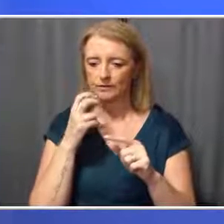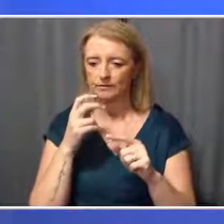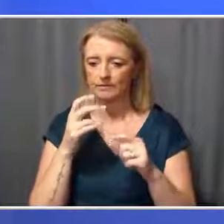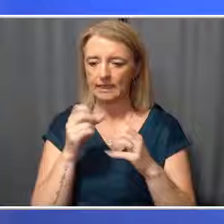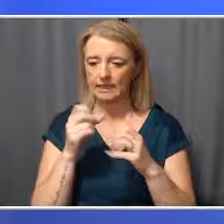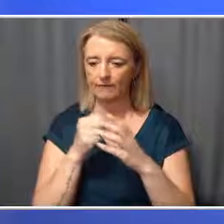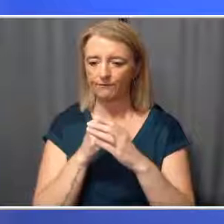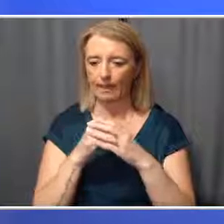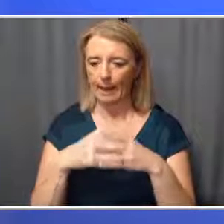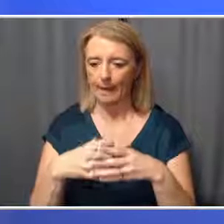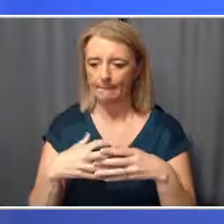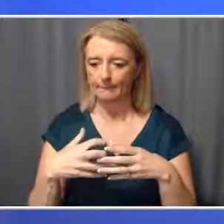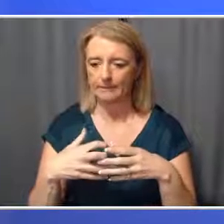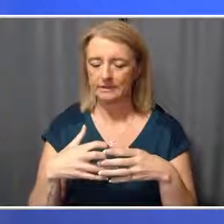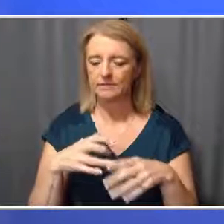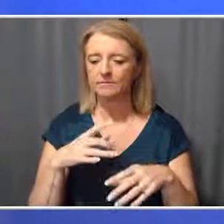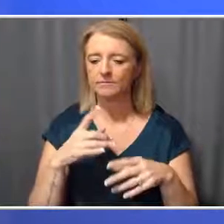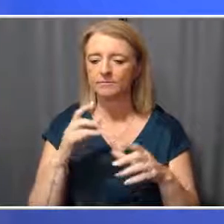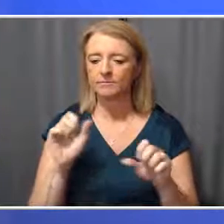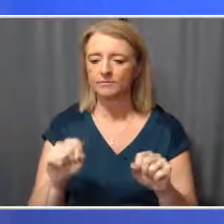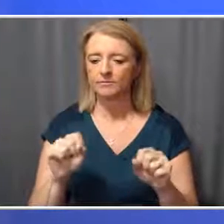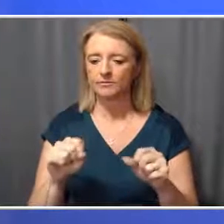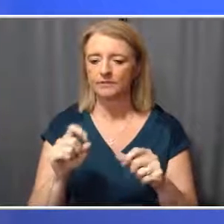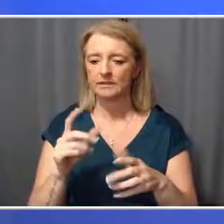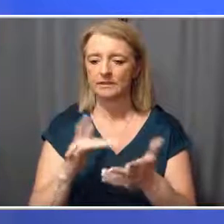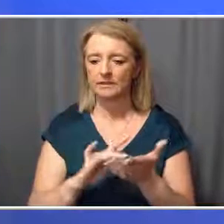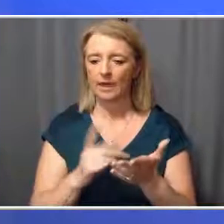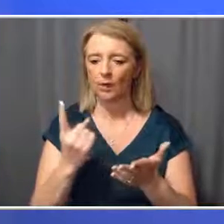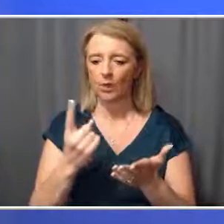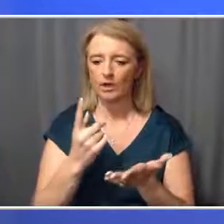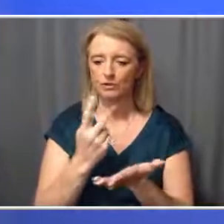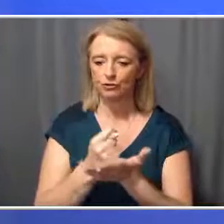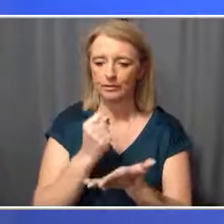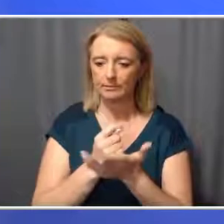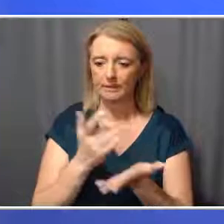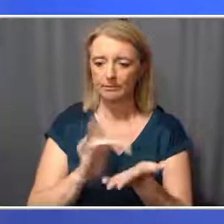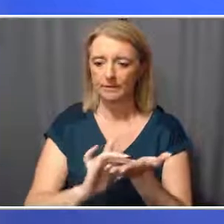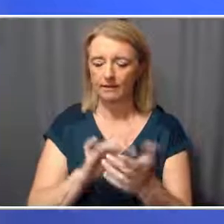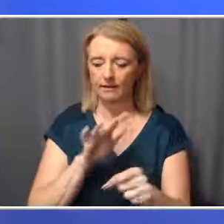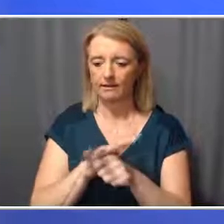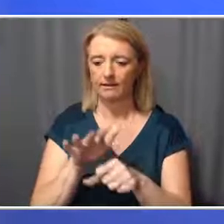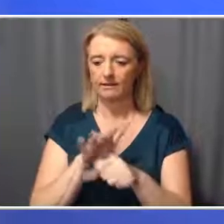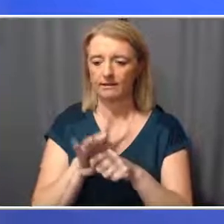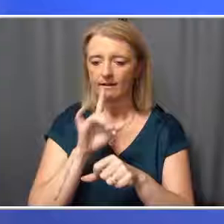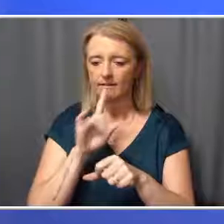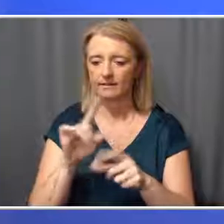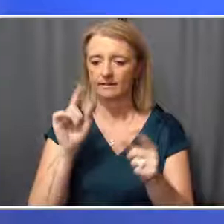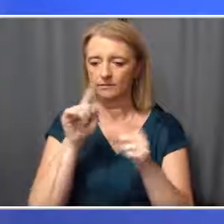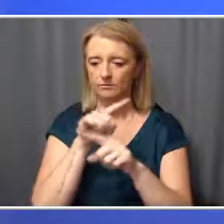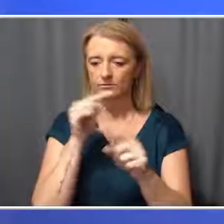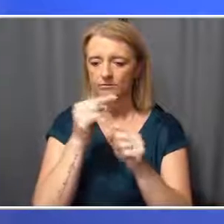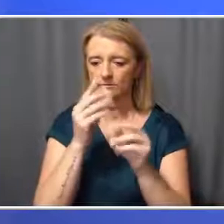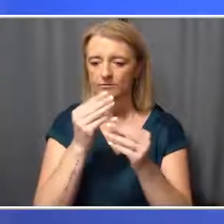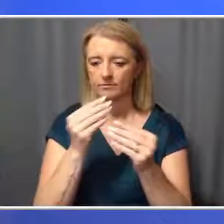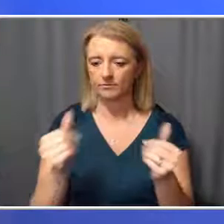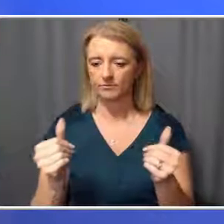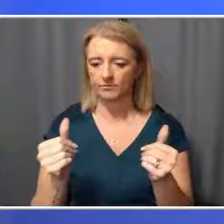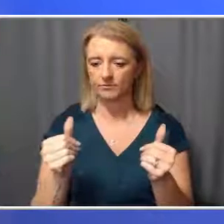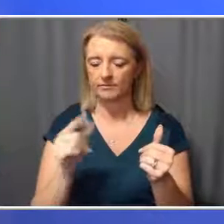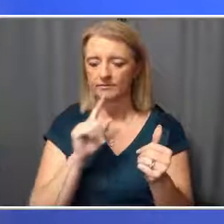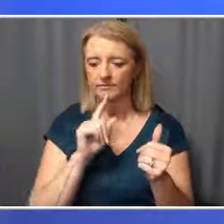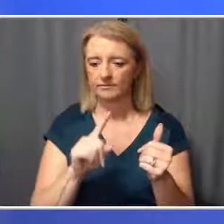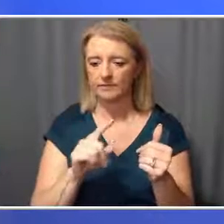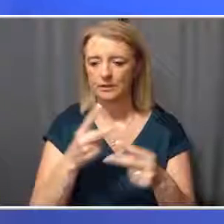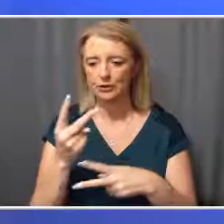pretty typical of what you've seen in other patients? You know, it's pretty familiar. You know, we certainly see a lot of patients who come back and have a significant decrease